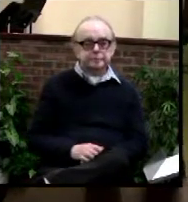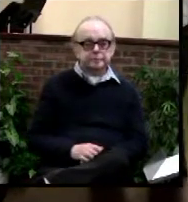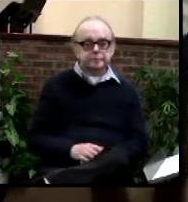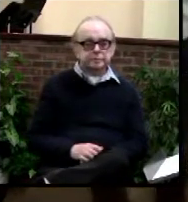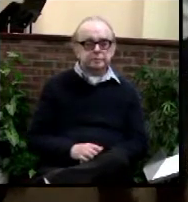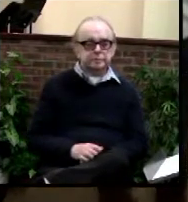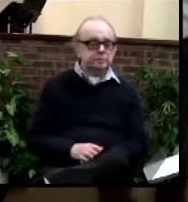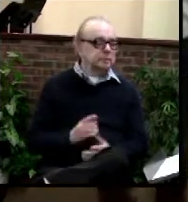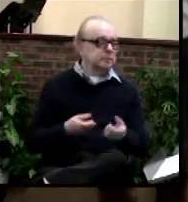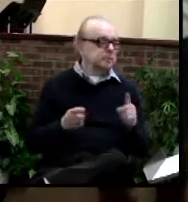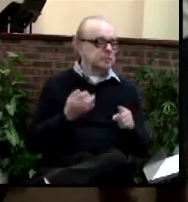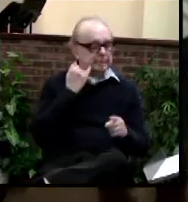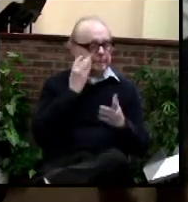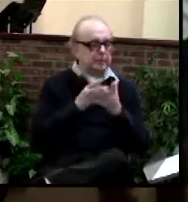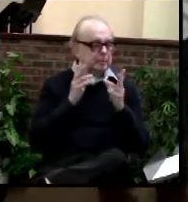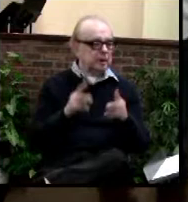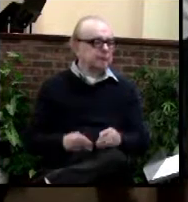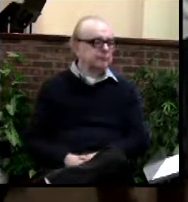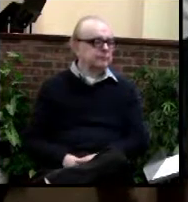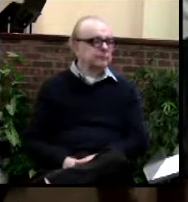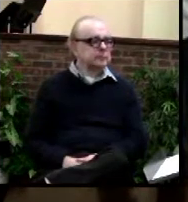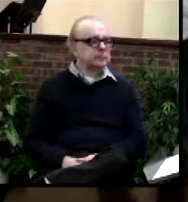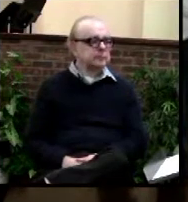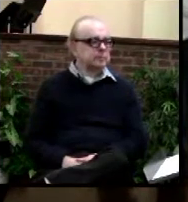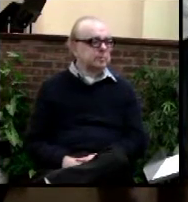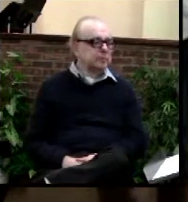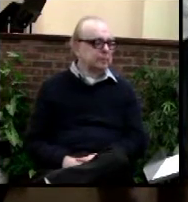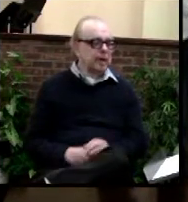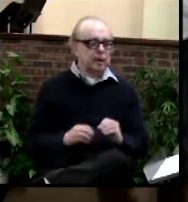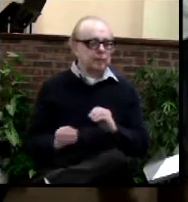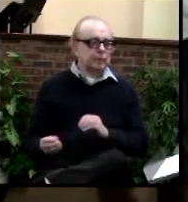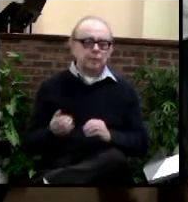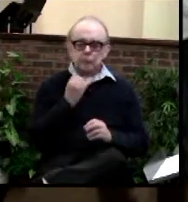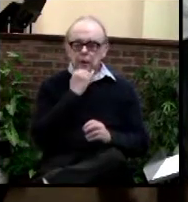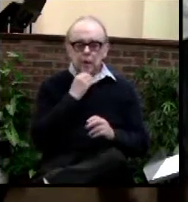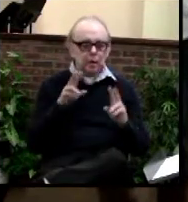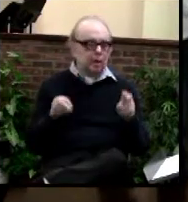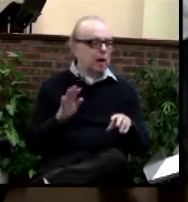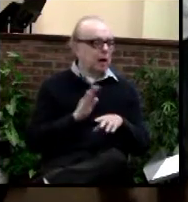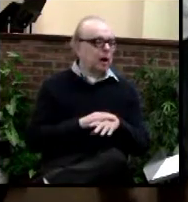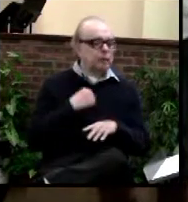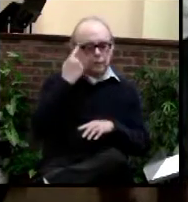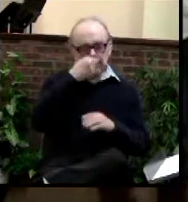what happens if somebody puts an inappropriate comment on your Facebook?